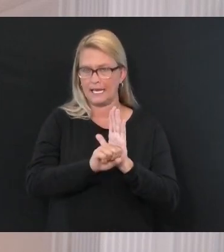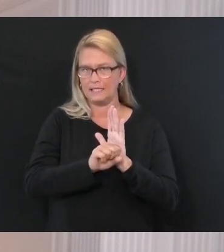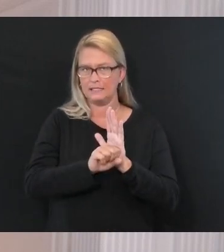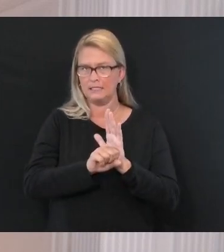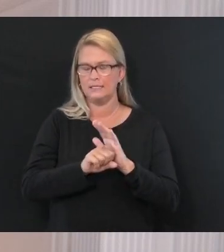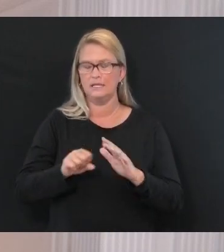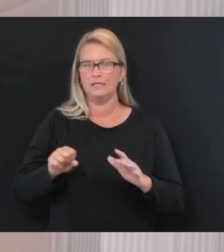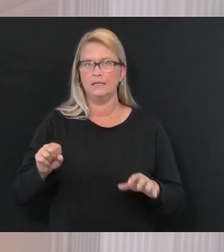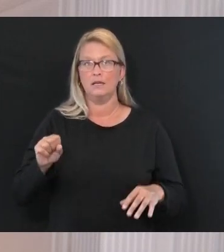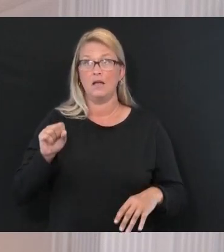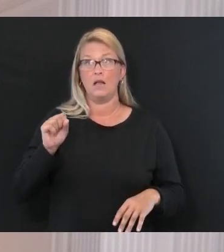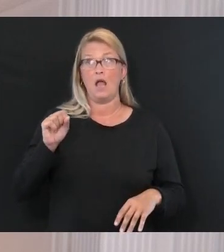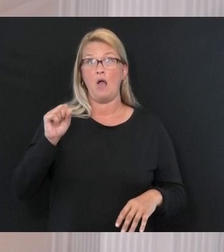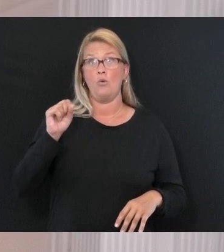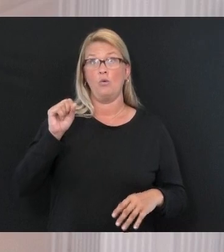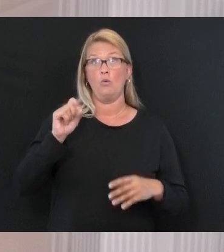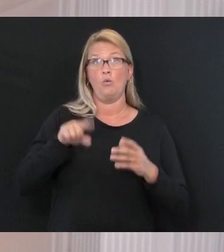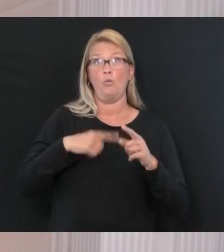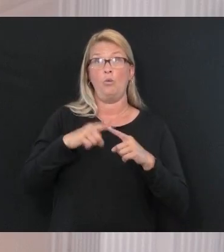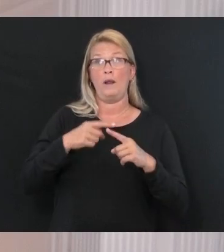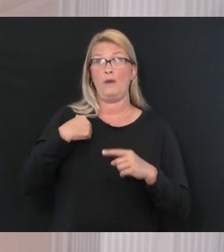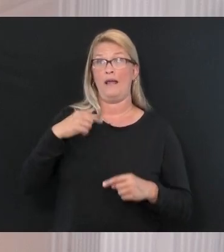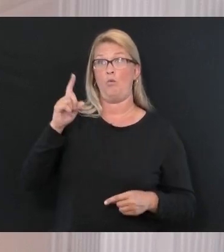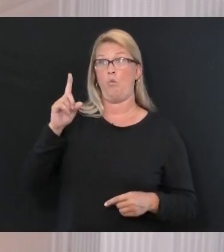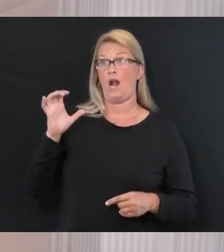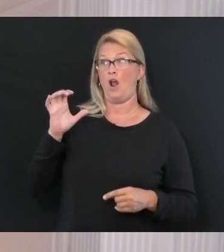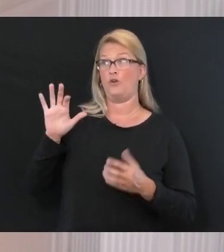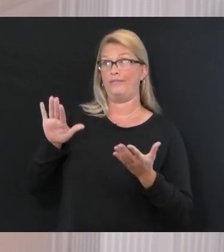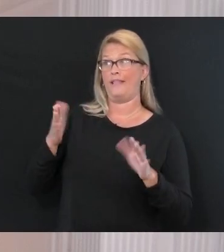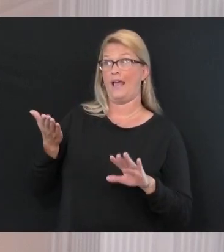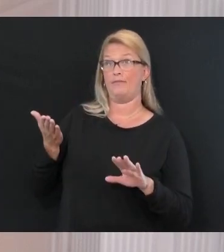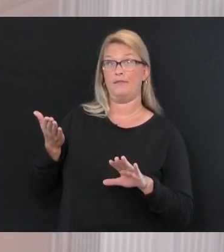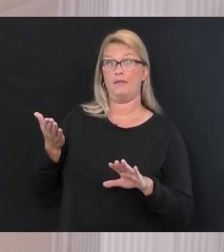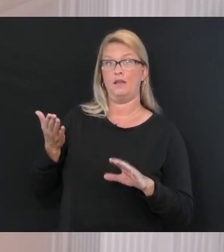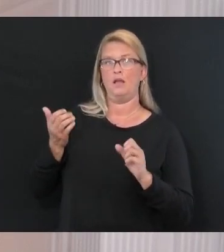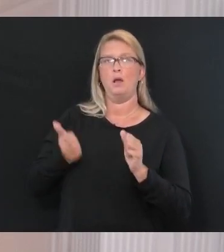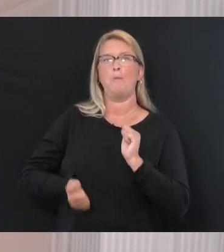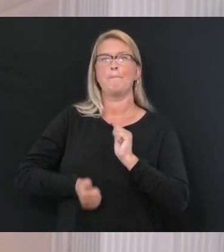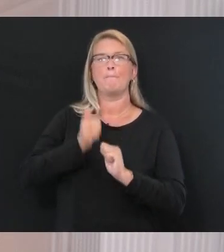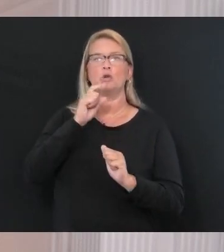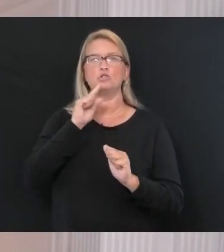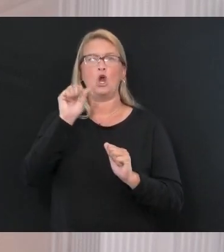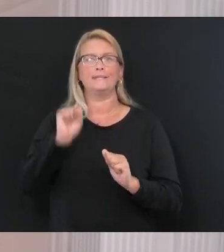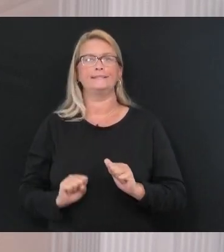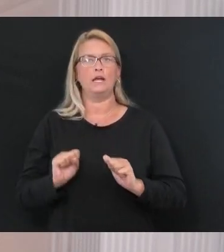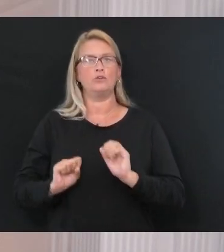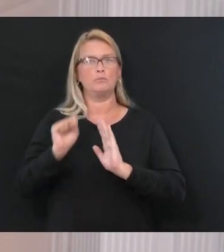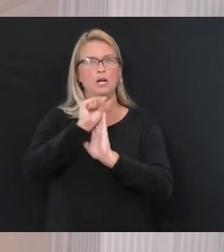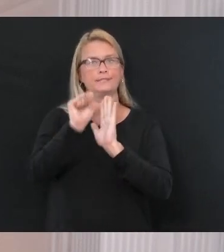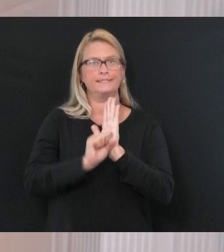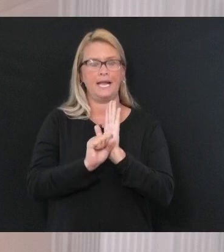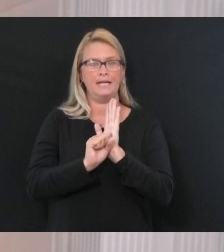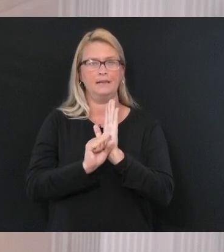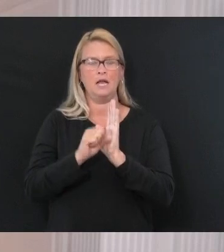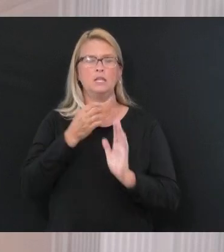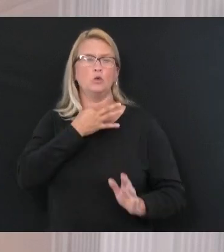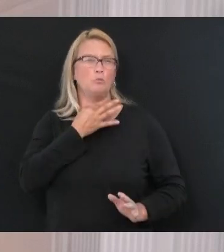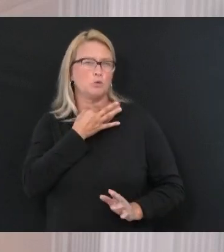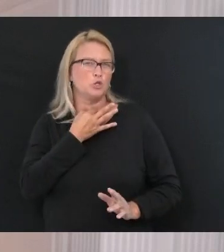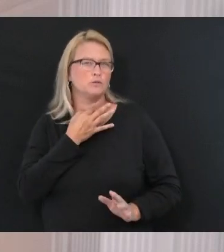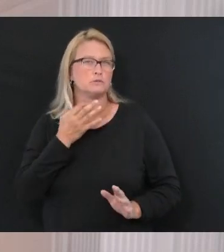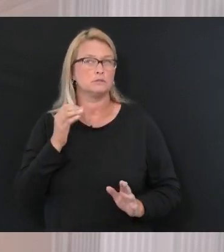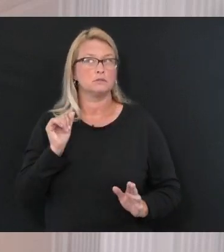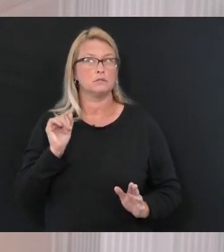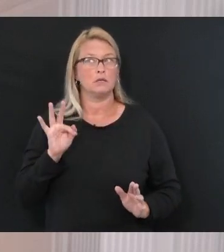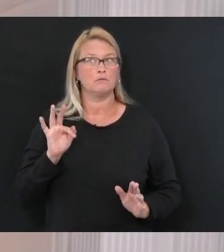the 100th death, many of them are located in the southern part of the state. And I'm just curious if we